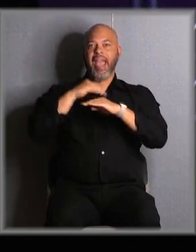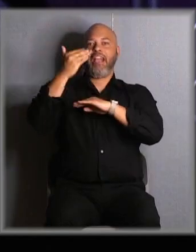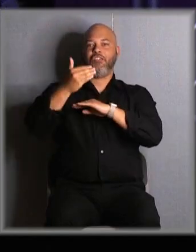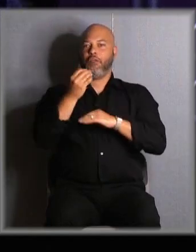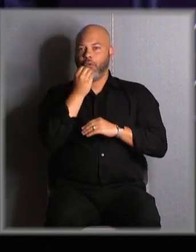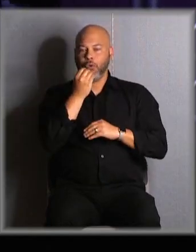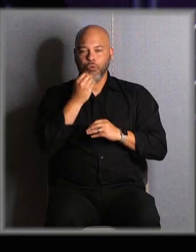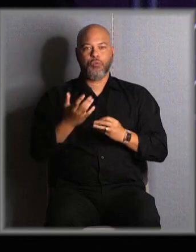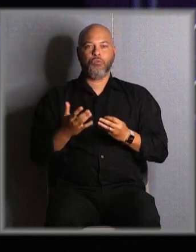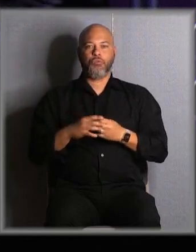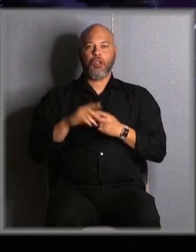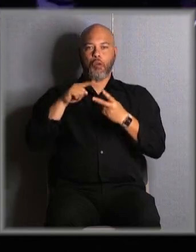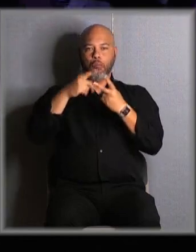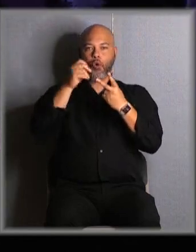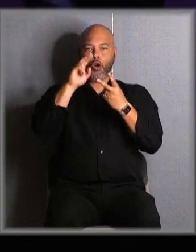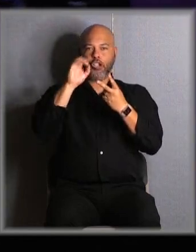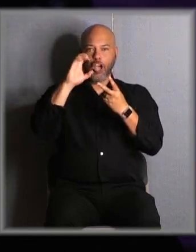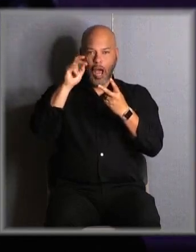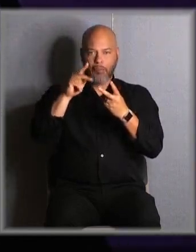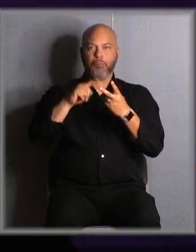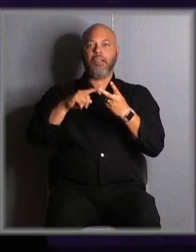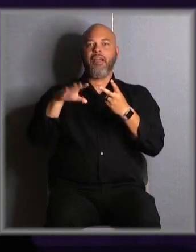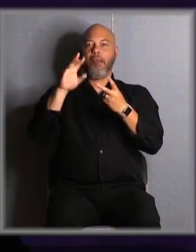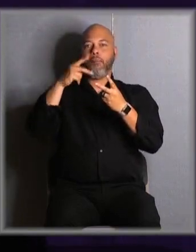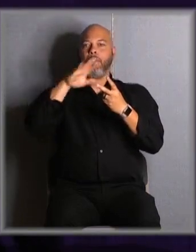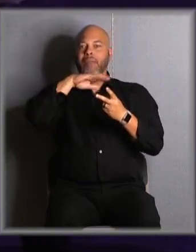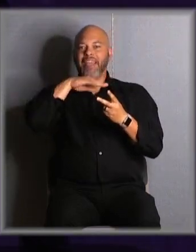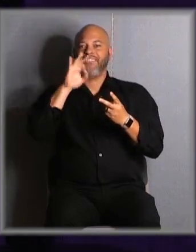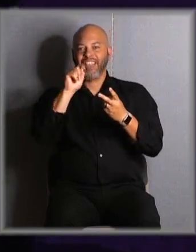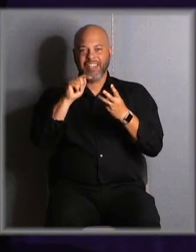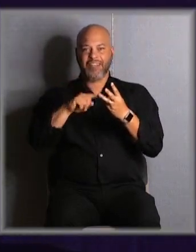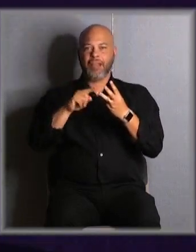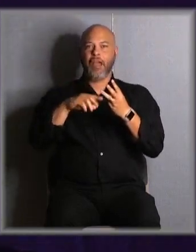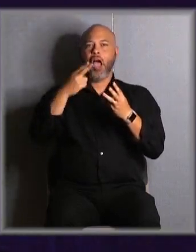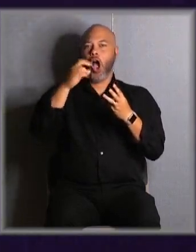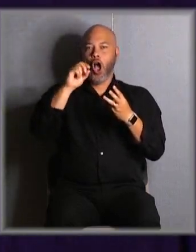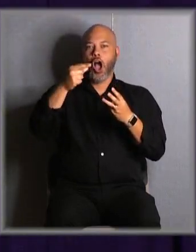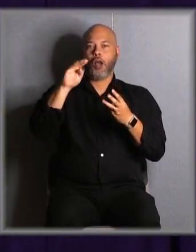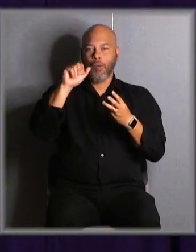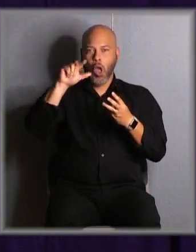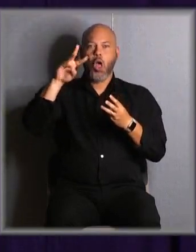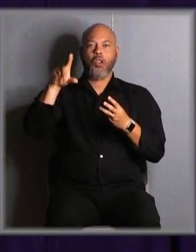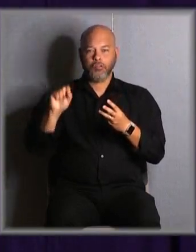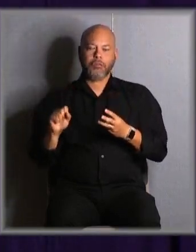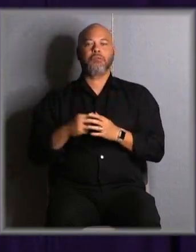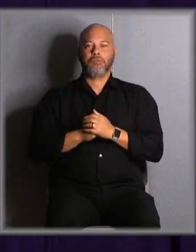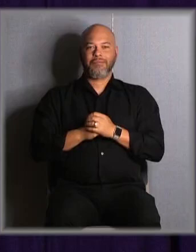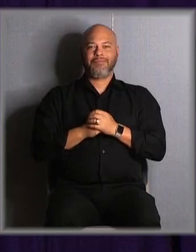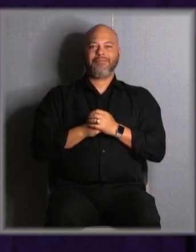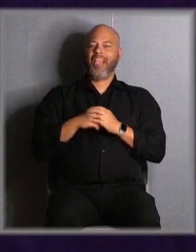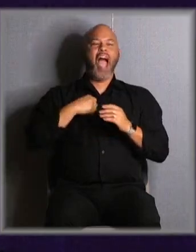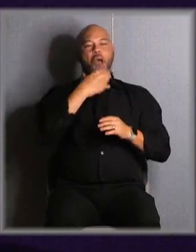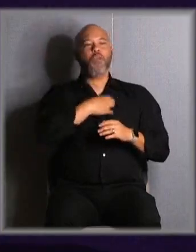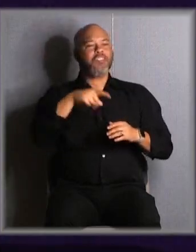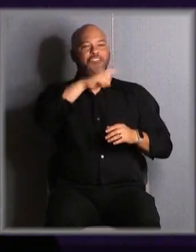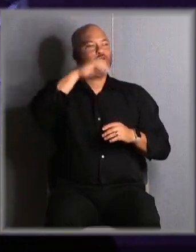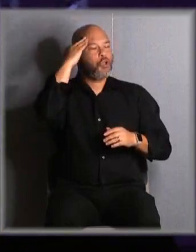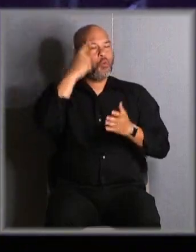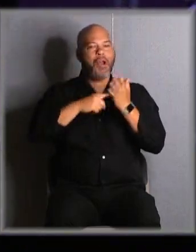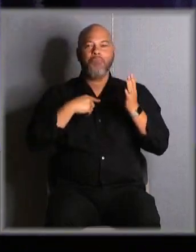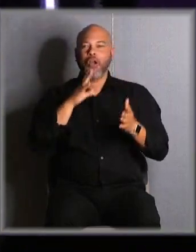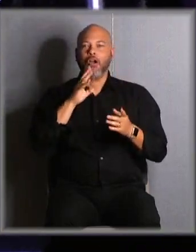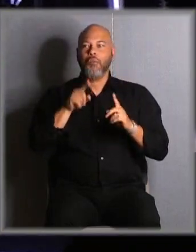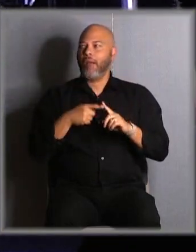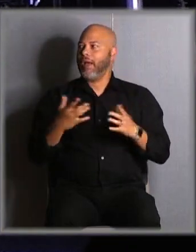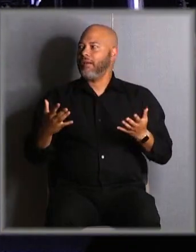chitlins, the pig feet, the hogs. I wish I had somebody in here. You have to understand,